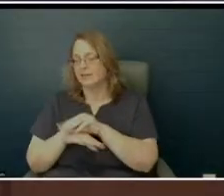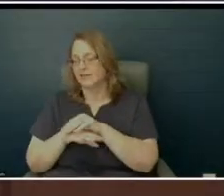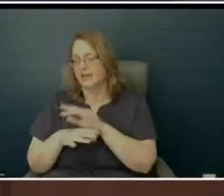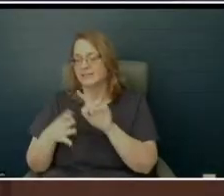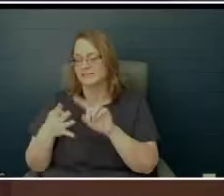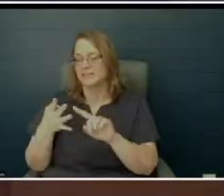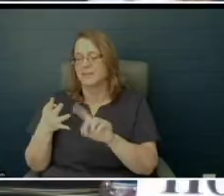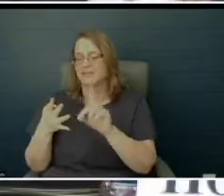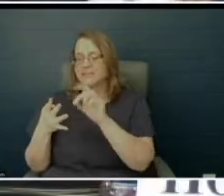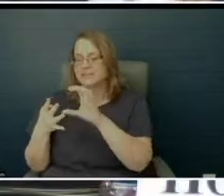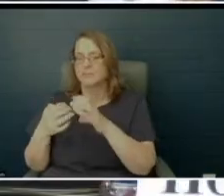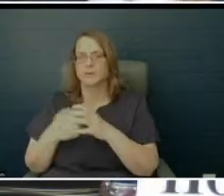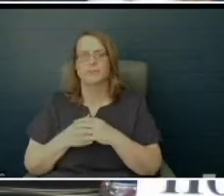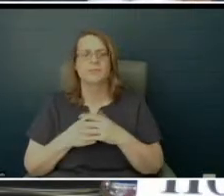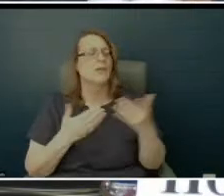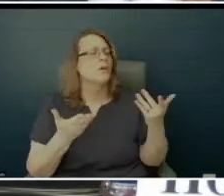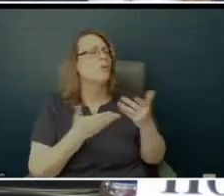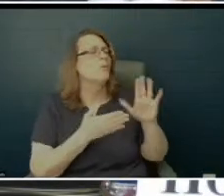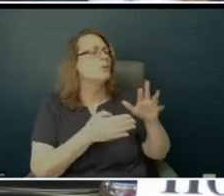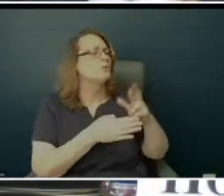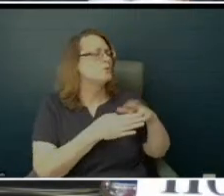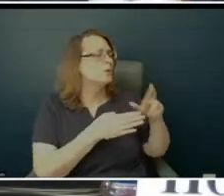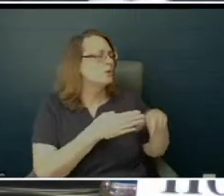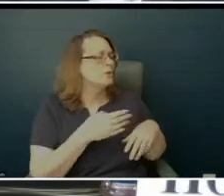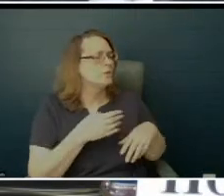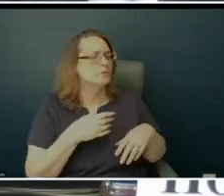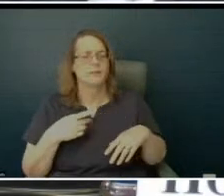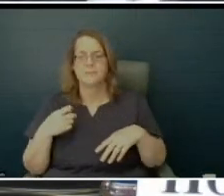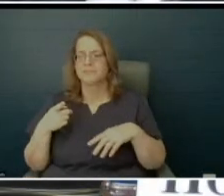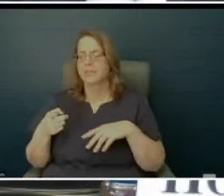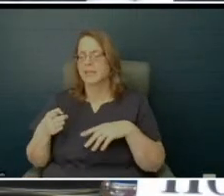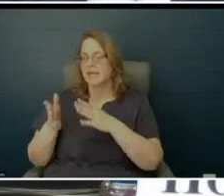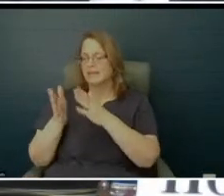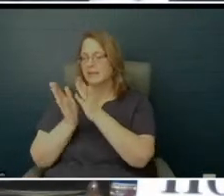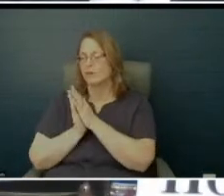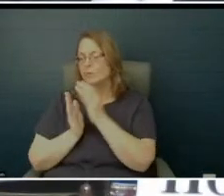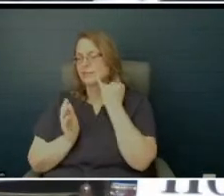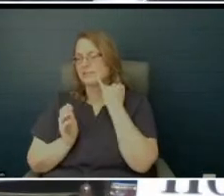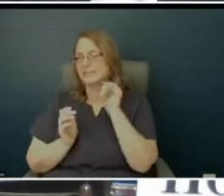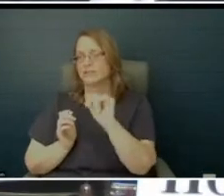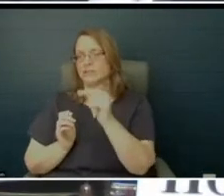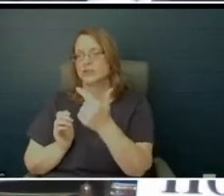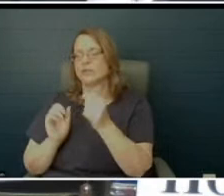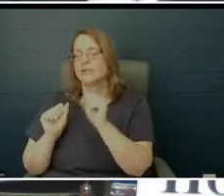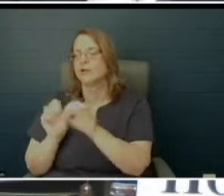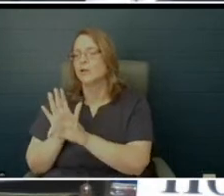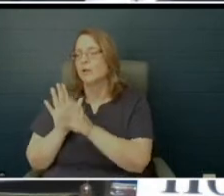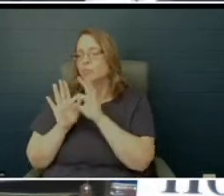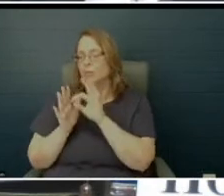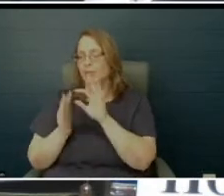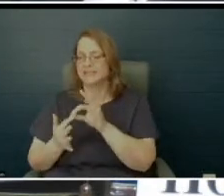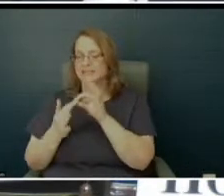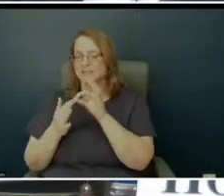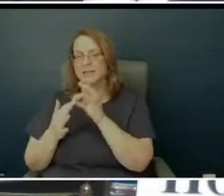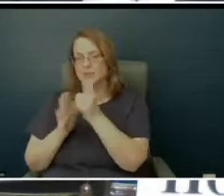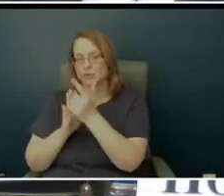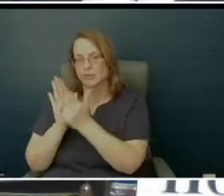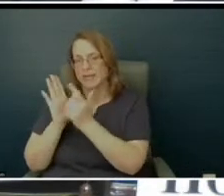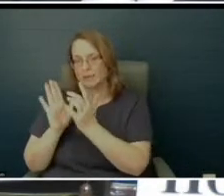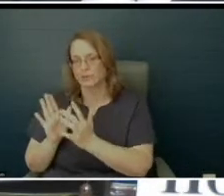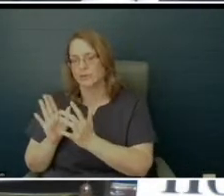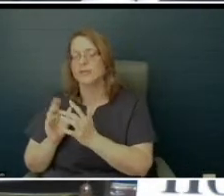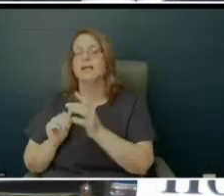did you reach? So this request was whether the Attorney General could appoint as a special counsel a state Attorney